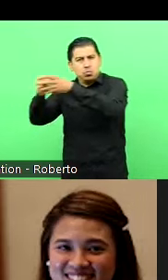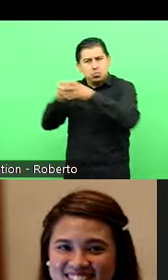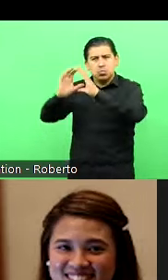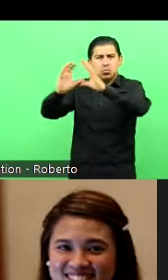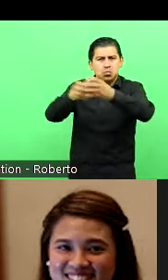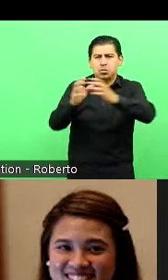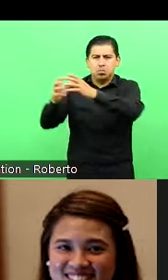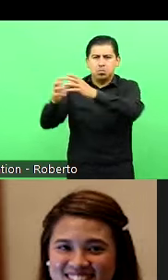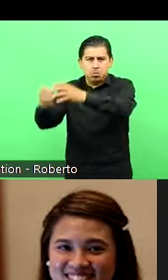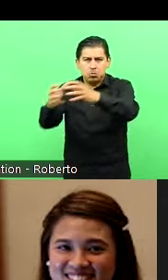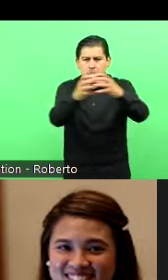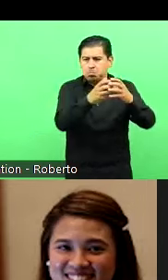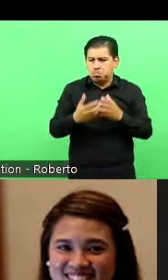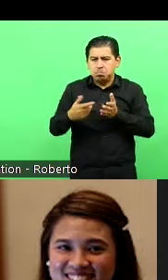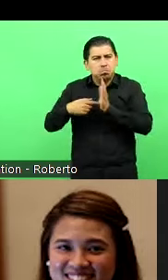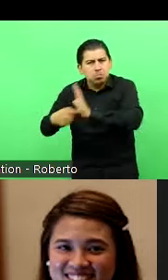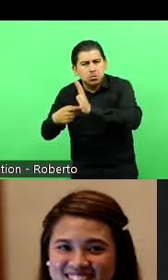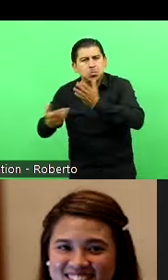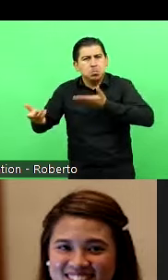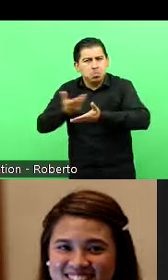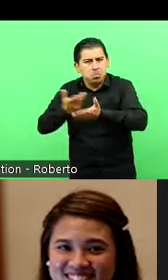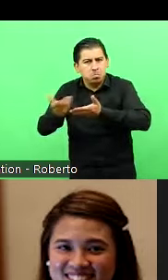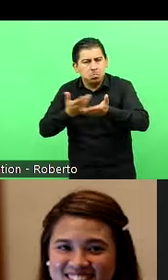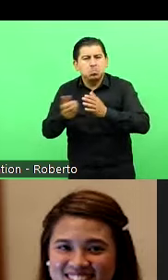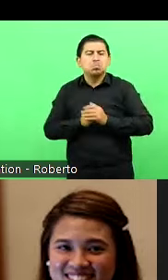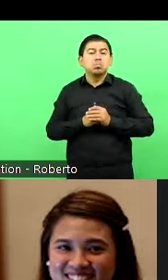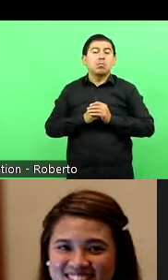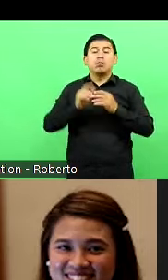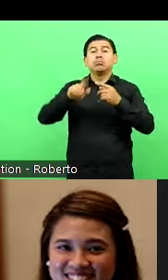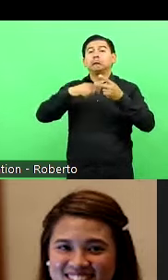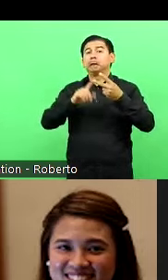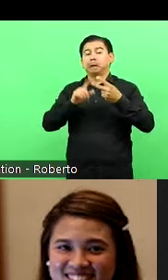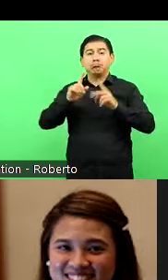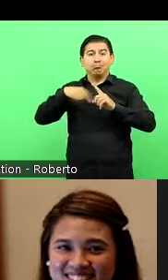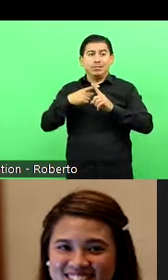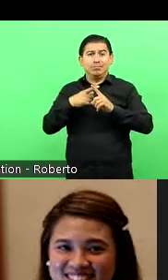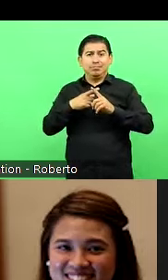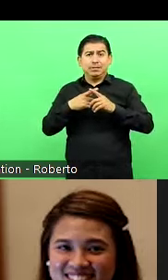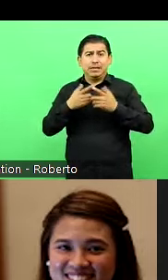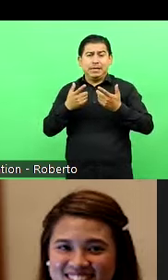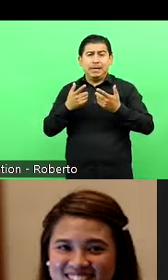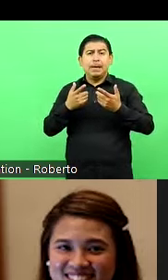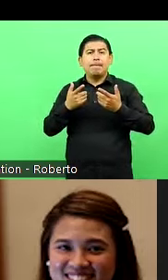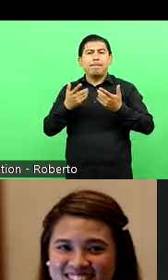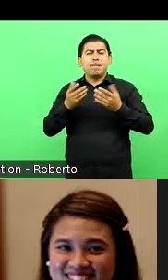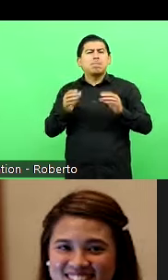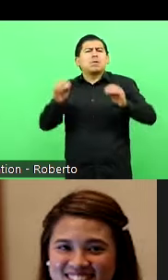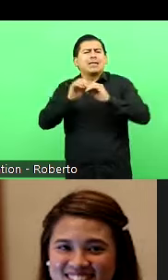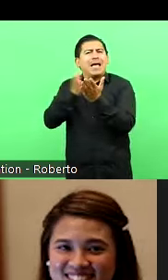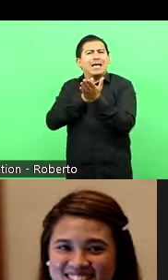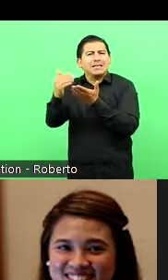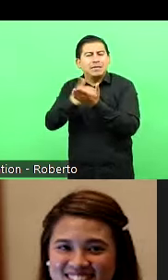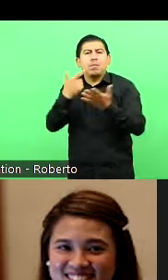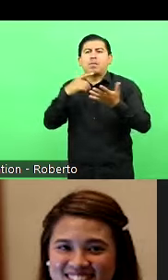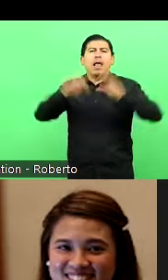make sure that our early warning systems and alert systems are accessible to those who have different disabilities. We do